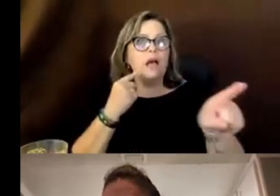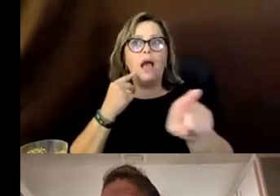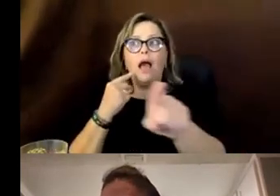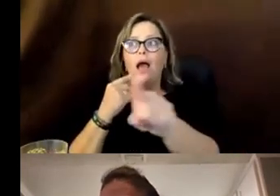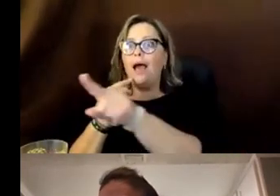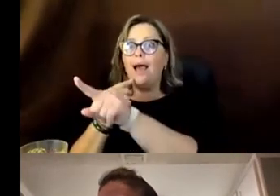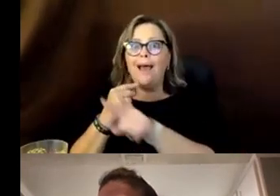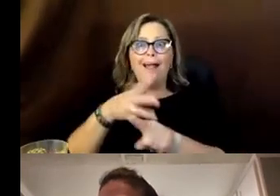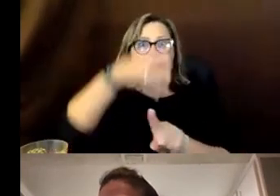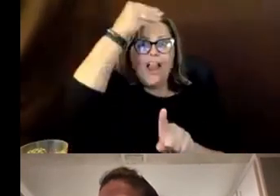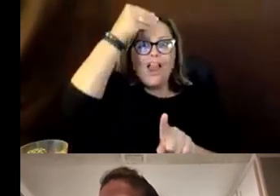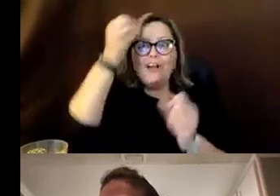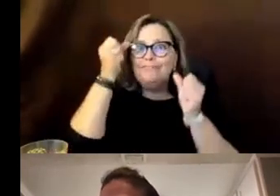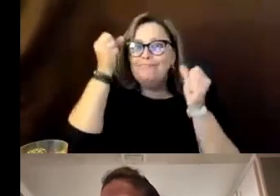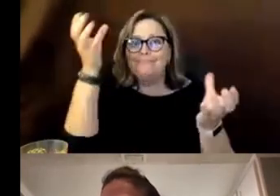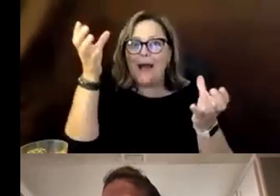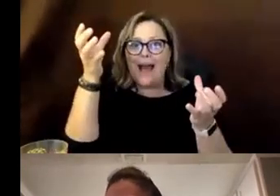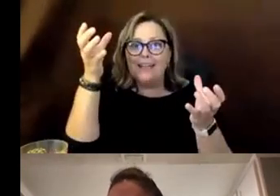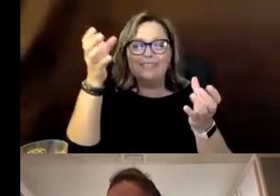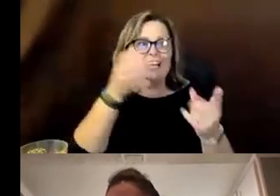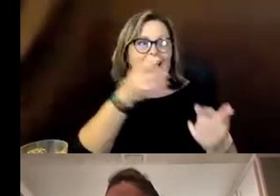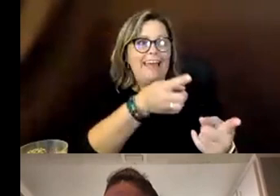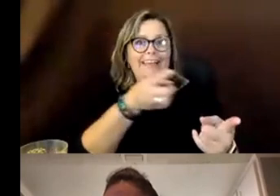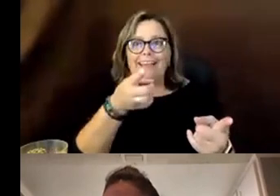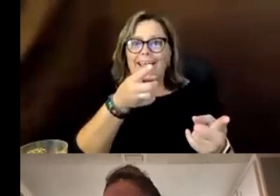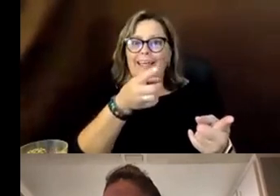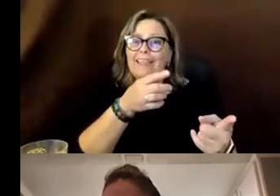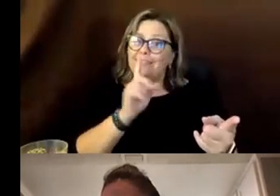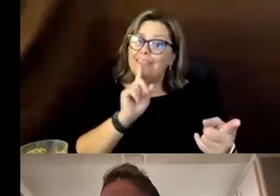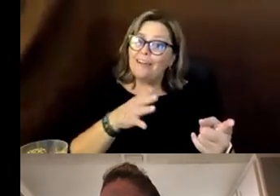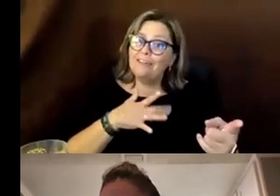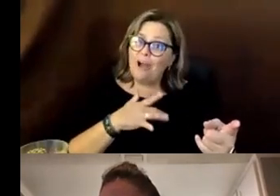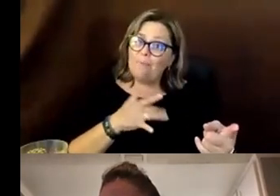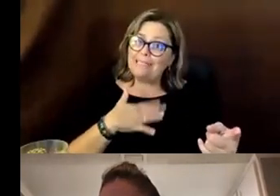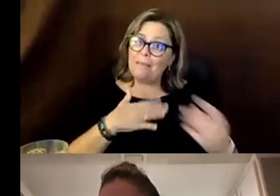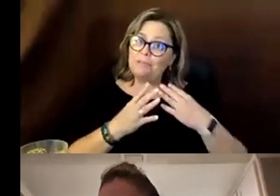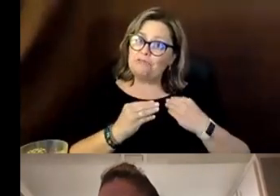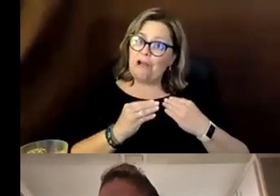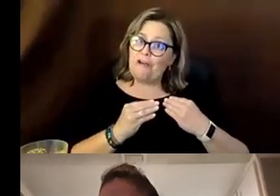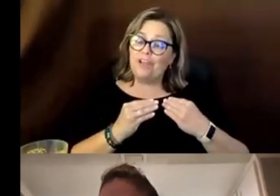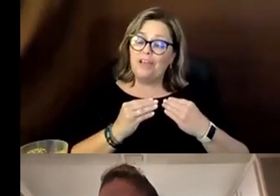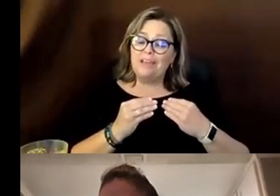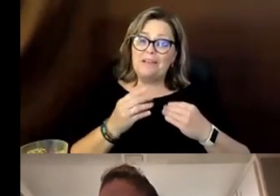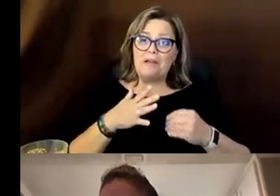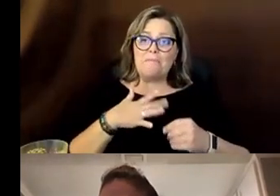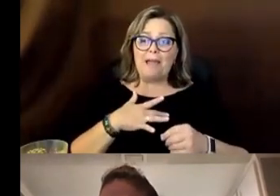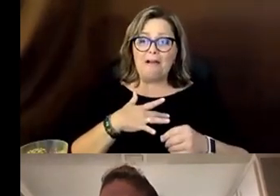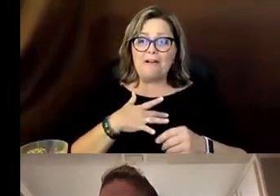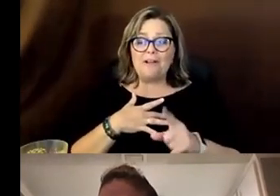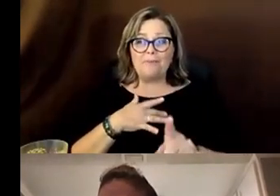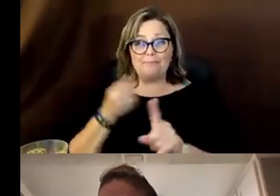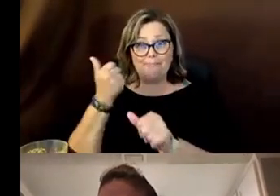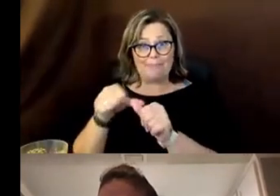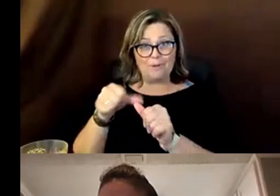the speakers on all these various topics that are very close to my heart. Last year, I shared a